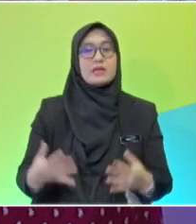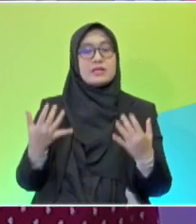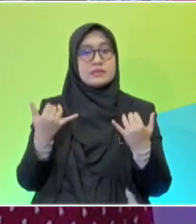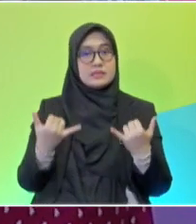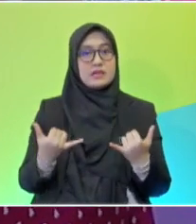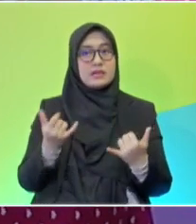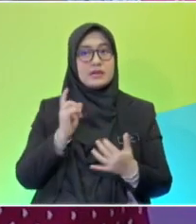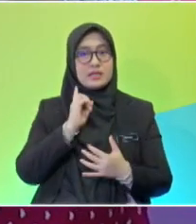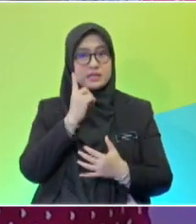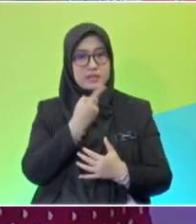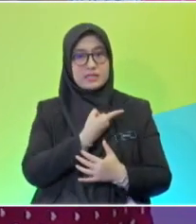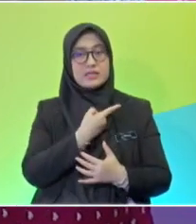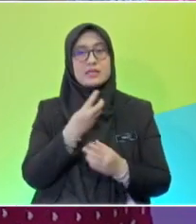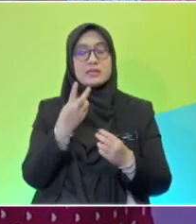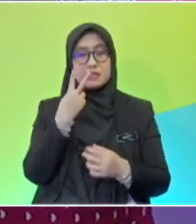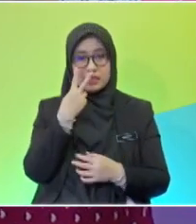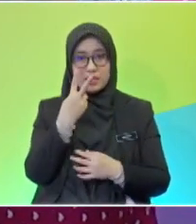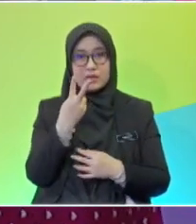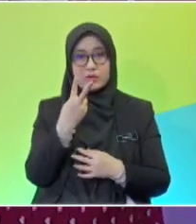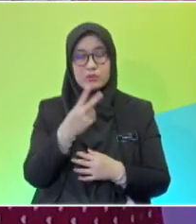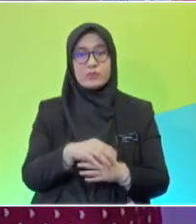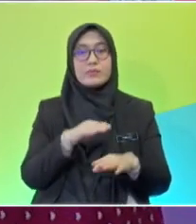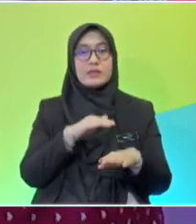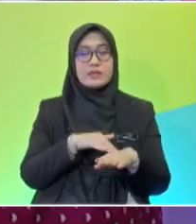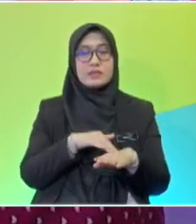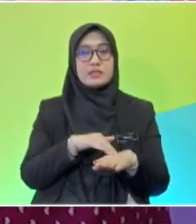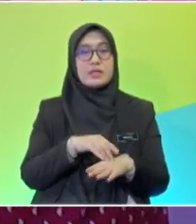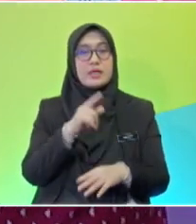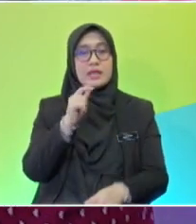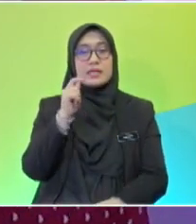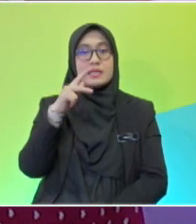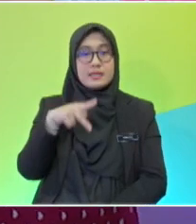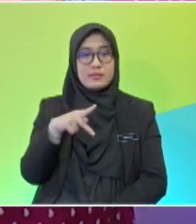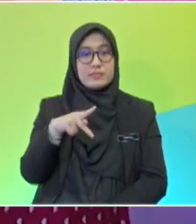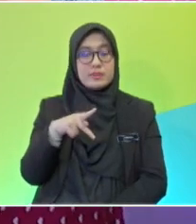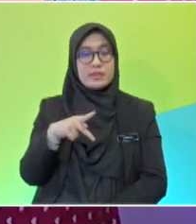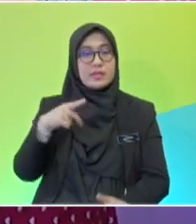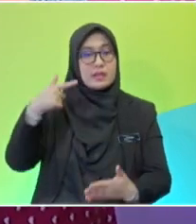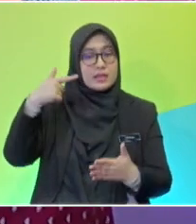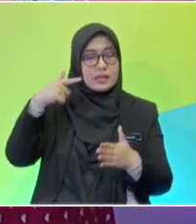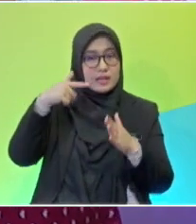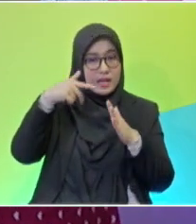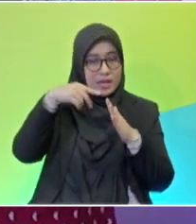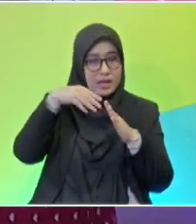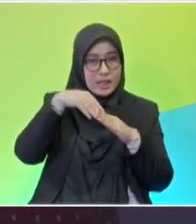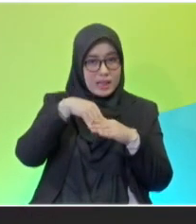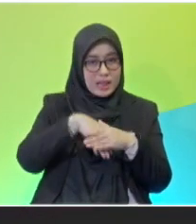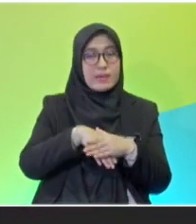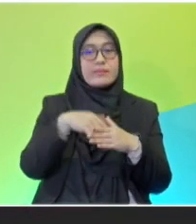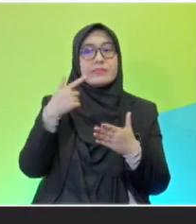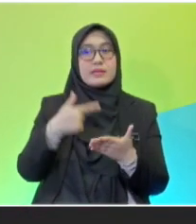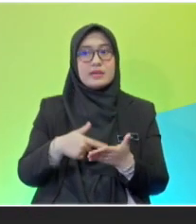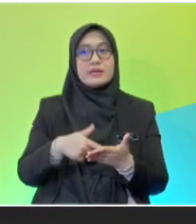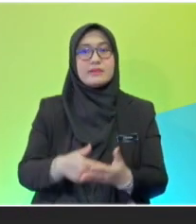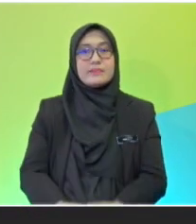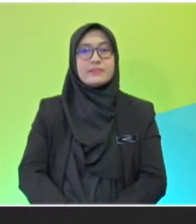at, let's have a look at the TPs in detail. And they have already been highlighted to show the difference.